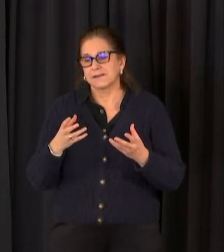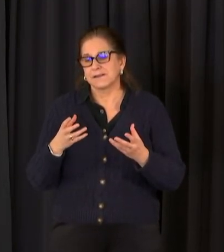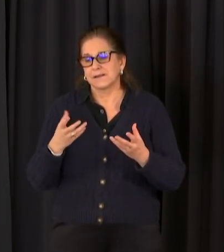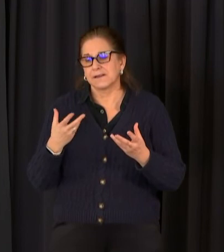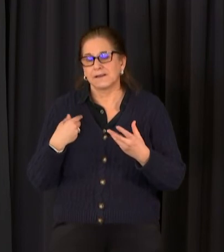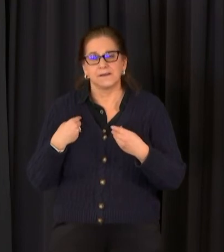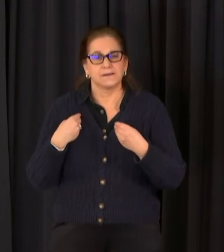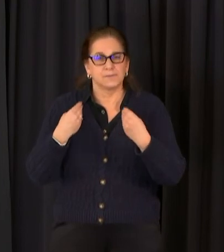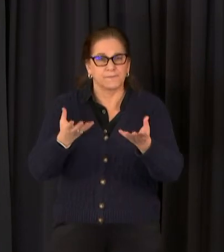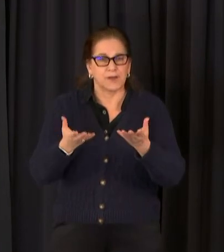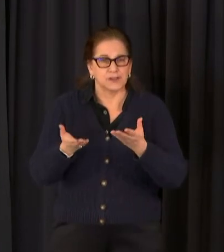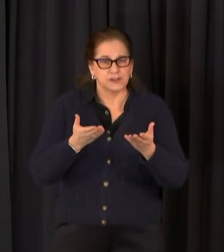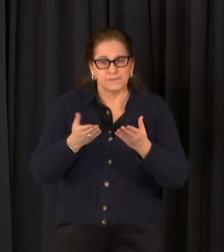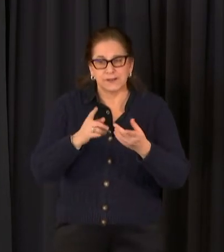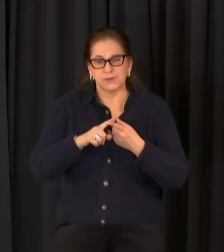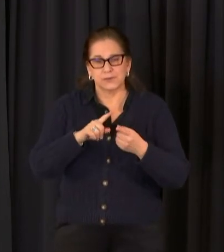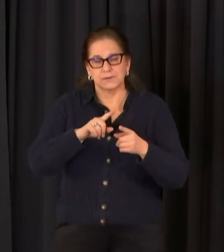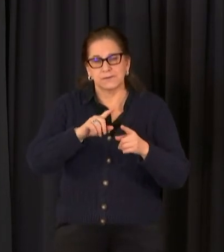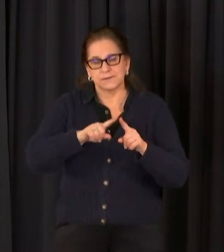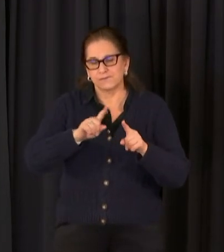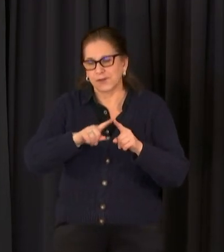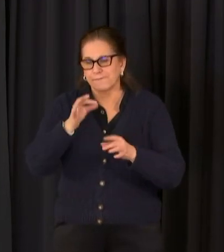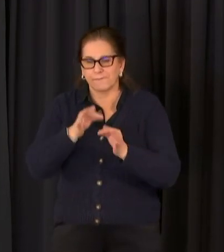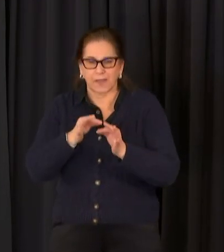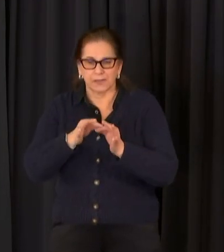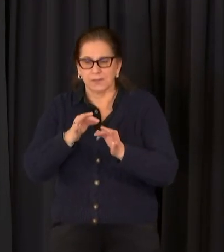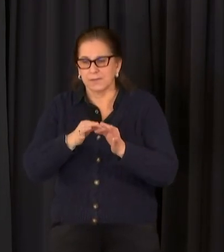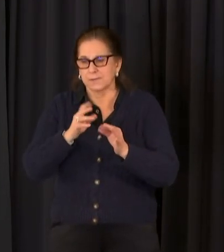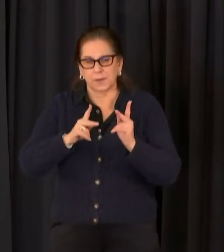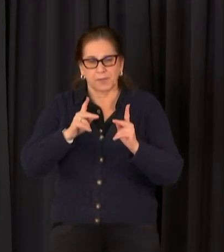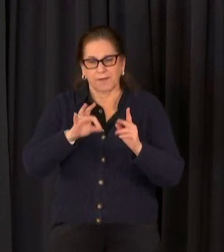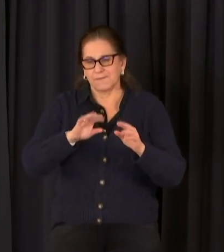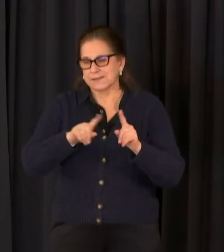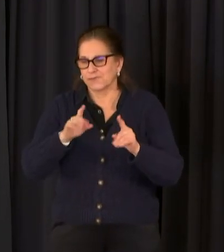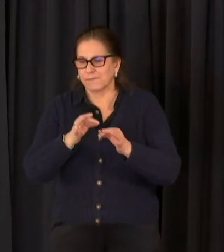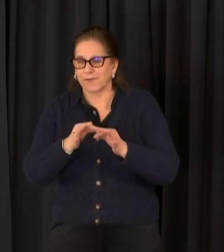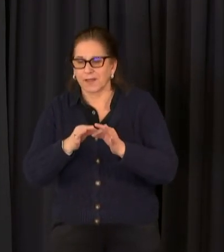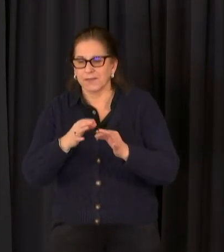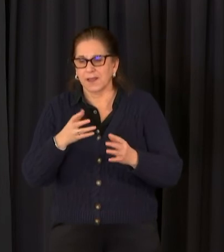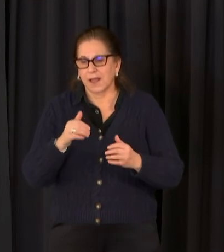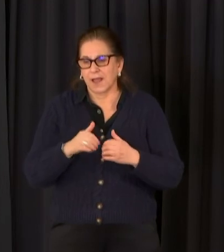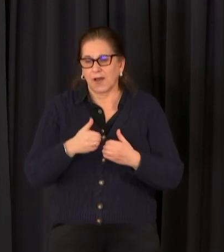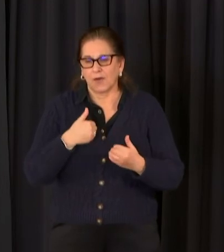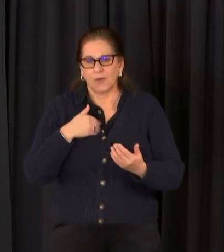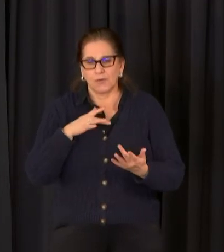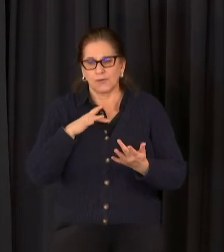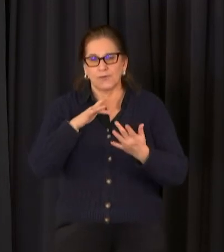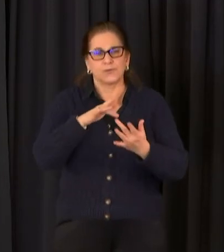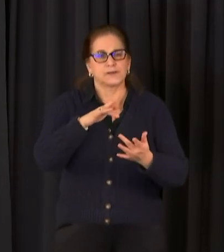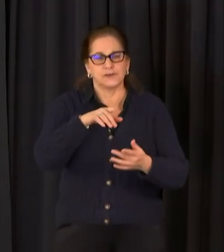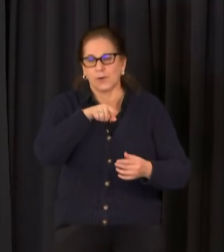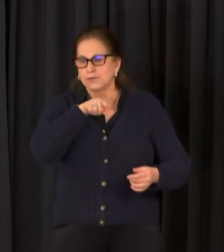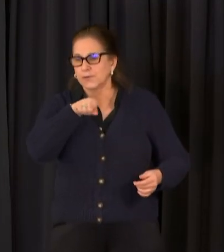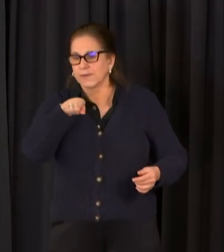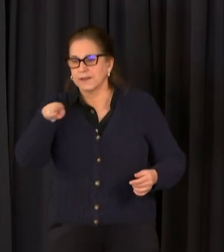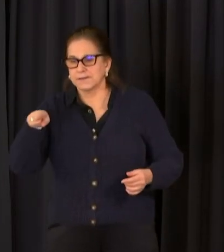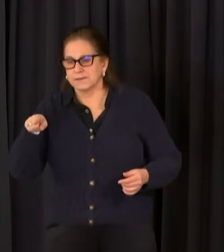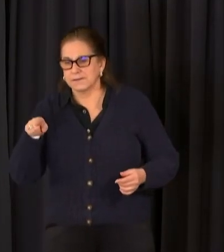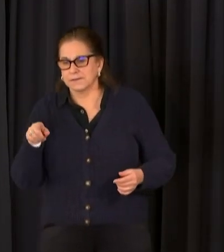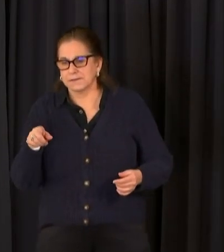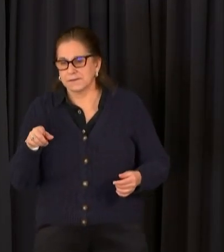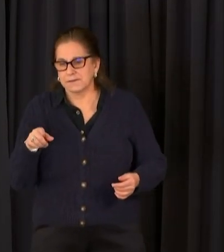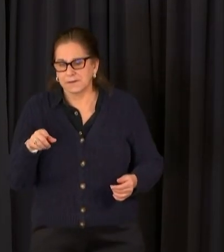their faith work, the communities in which they are embedded could help us reach residents, in particular in wards 5,